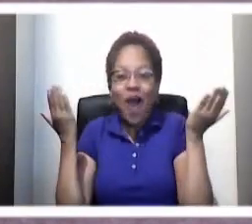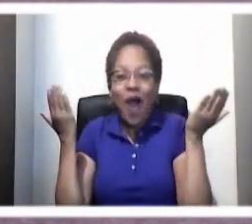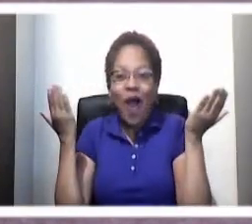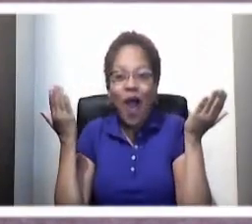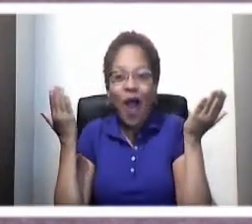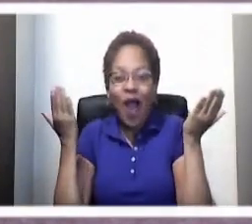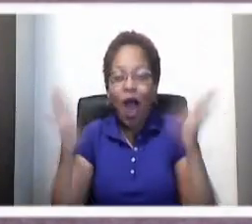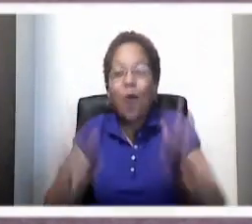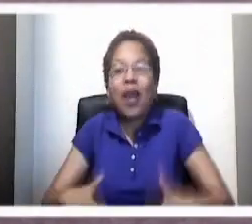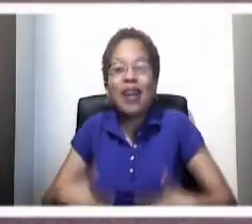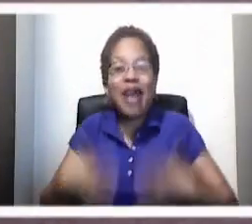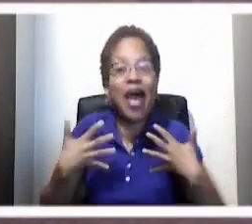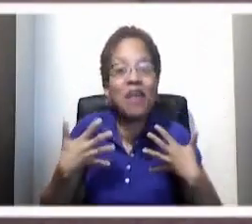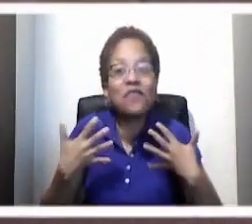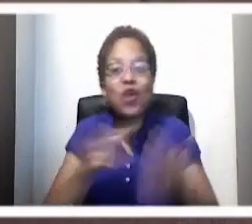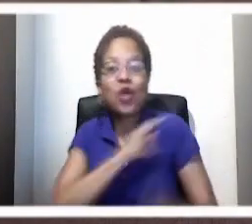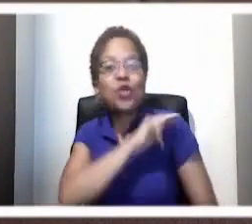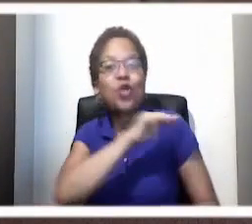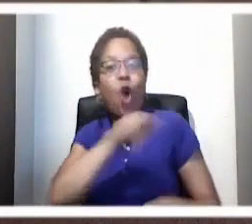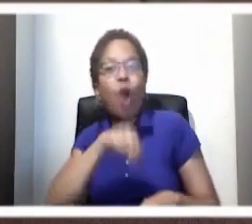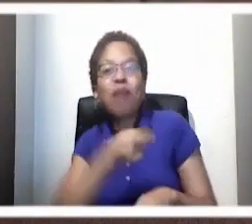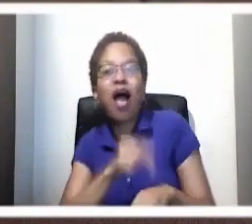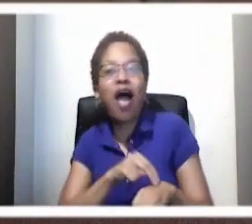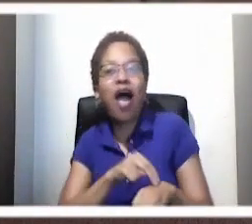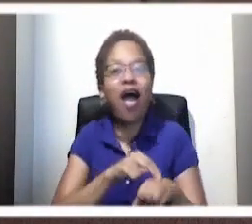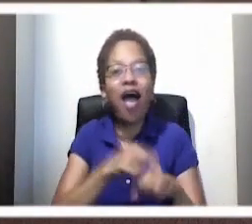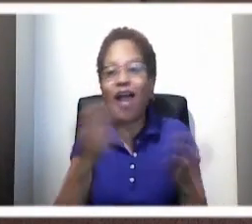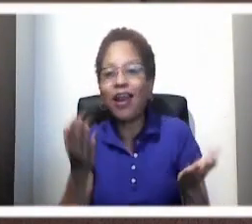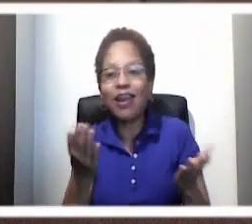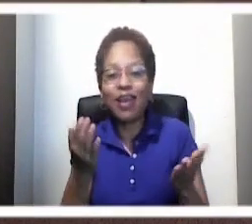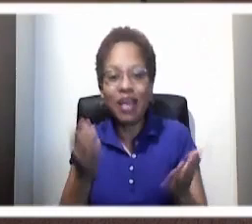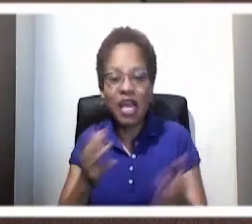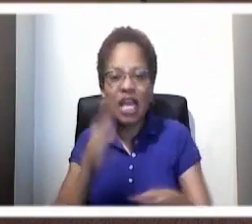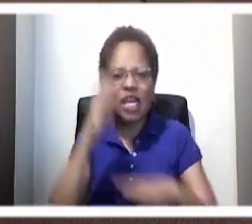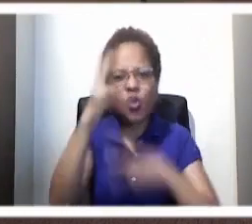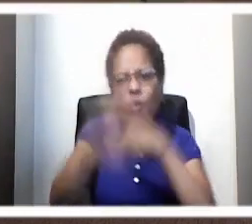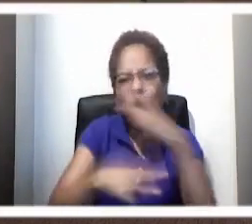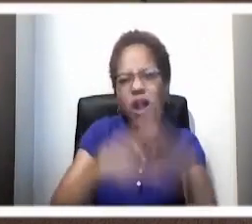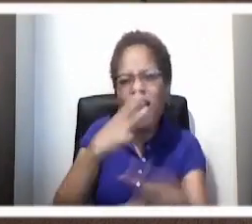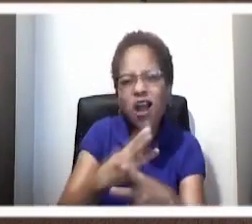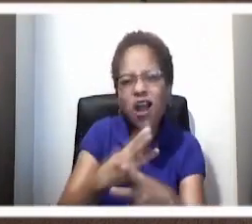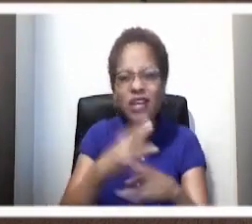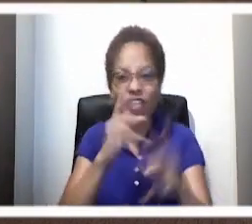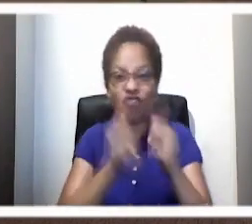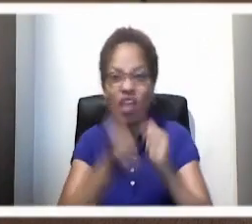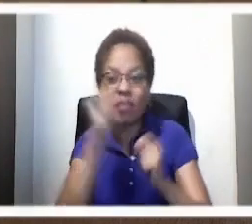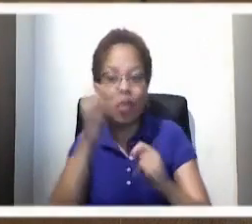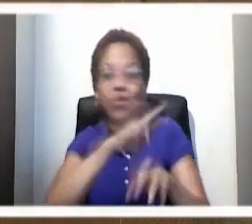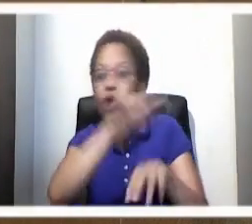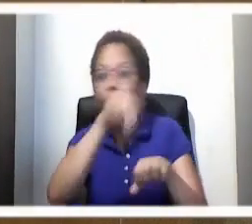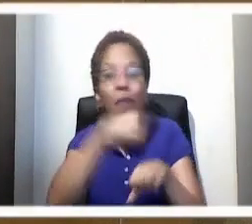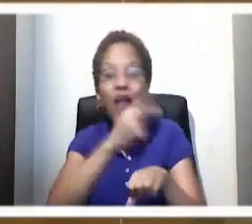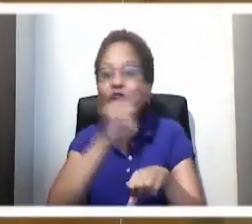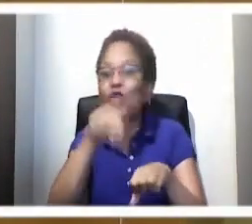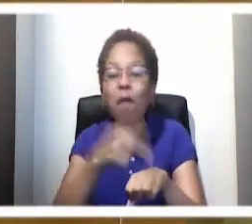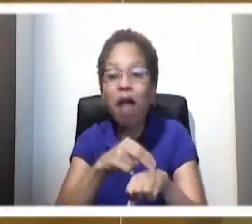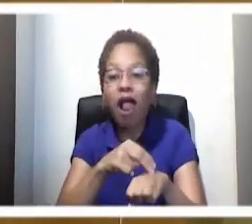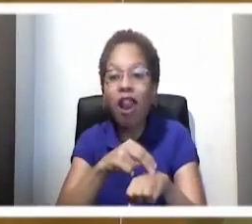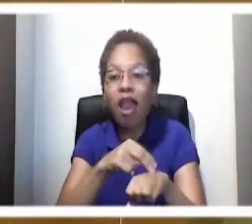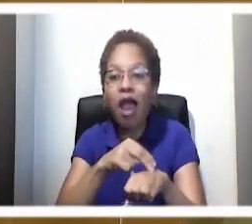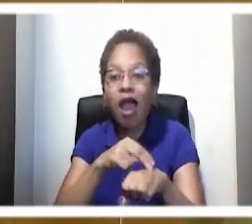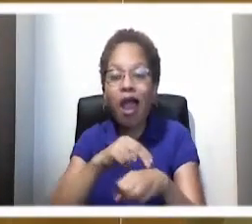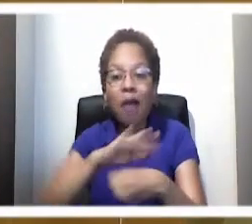have disrupted national, regional, and global lives. We don't know.